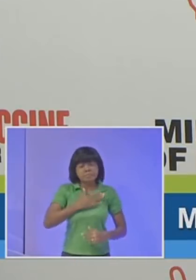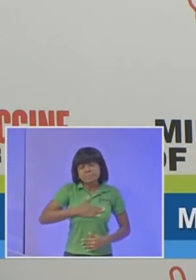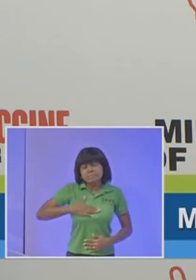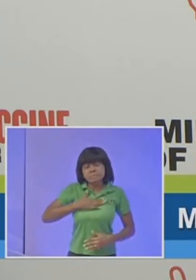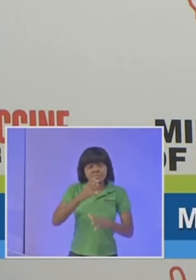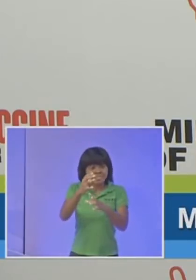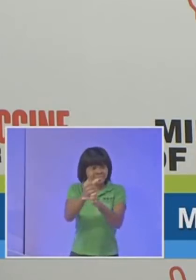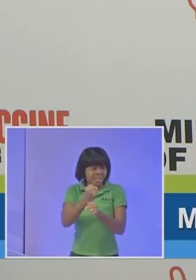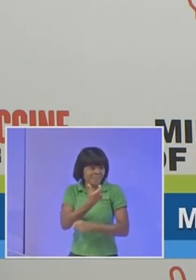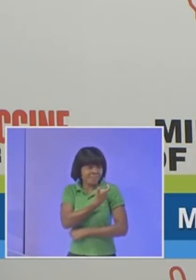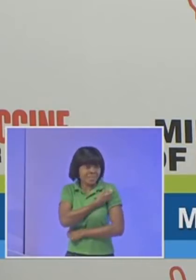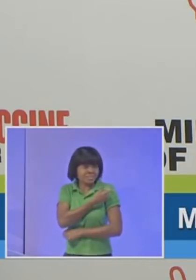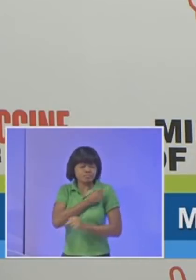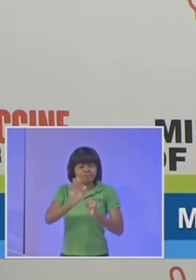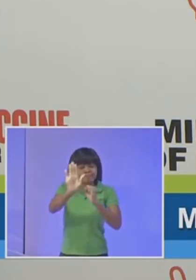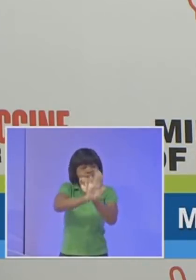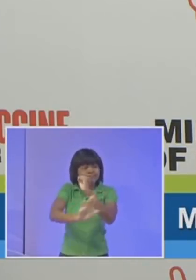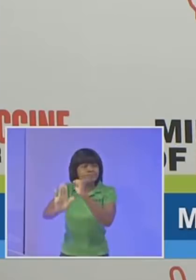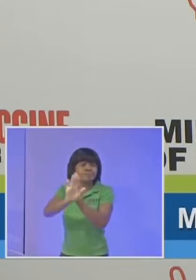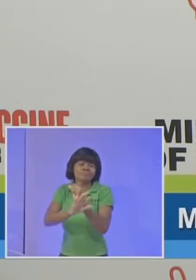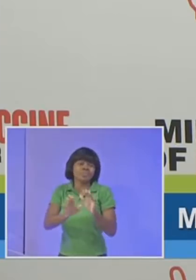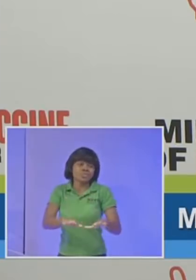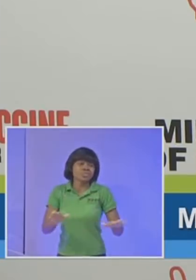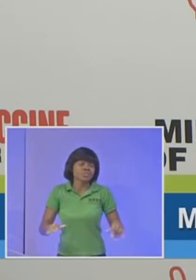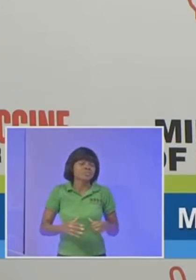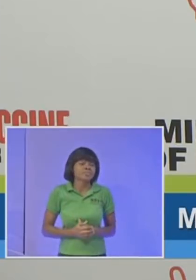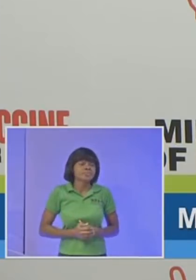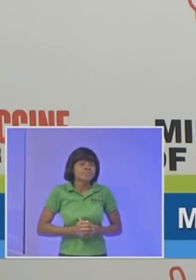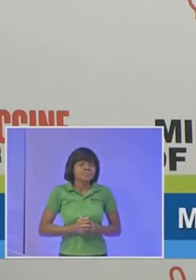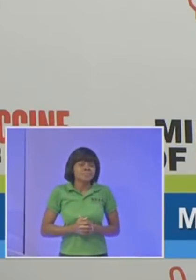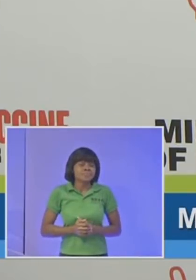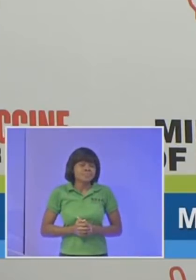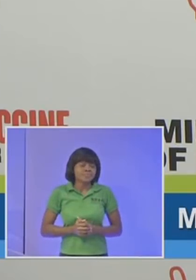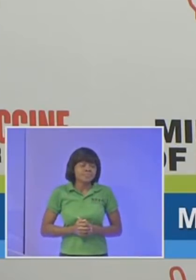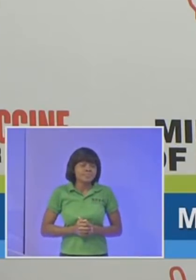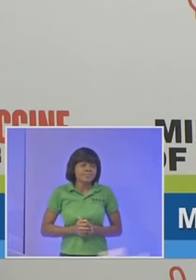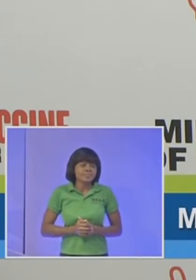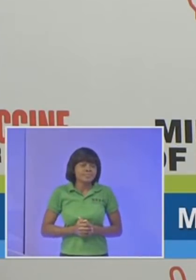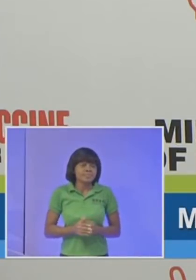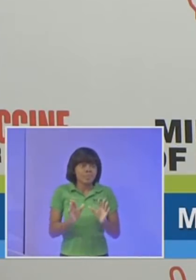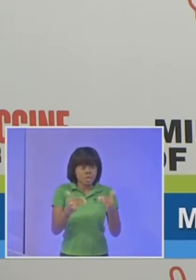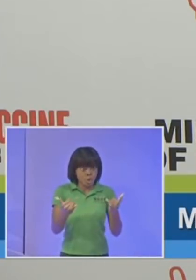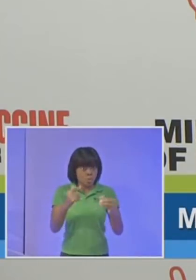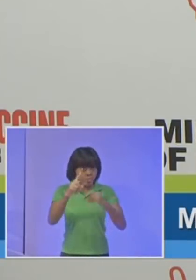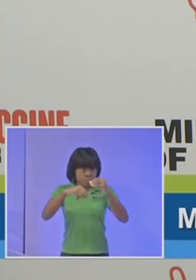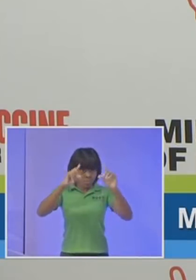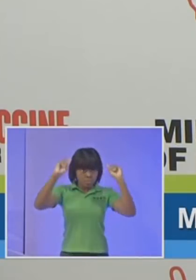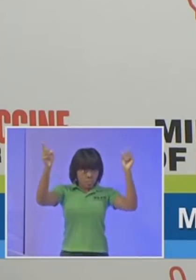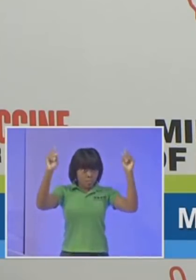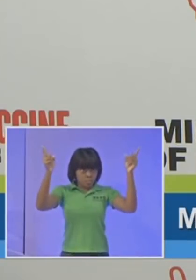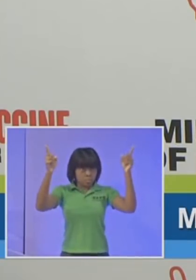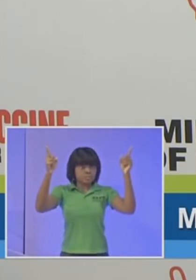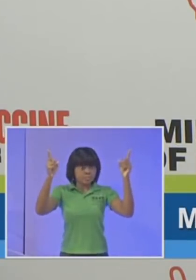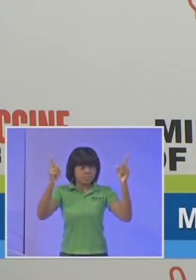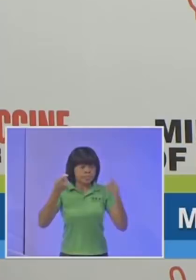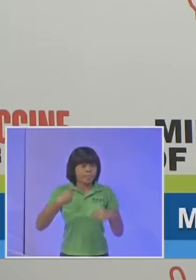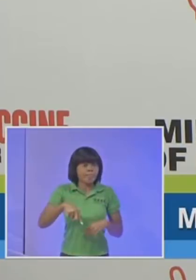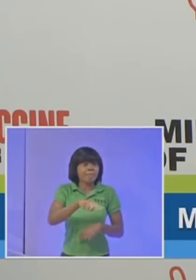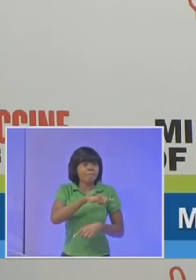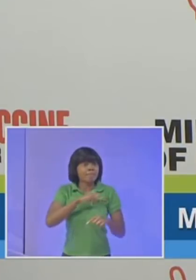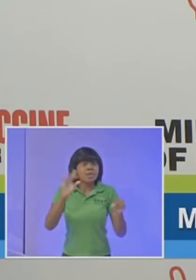Carnival issue. We are in full support of the Ministry of Tourism, Culture and the